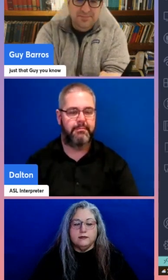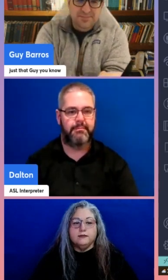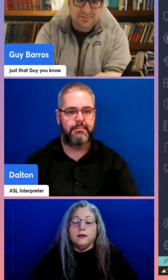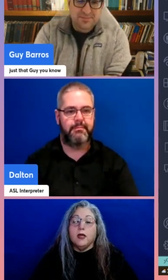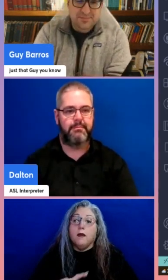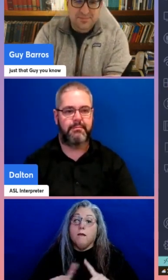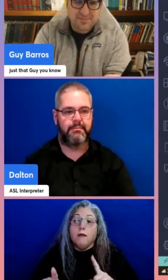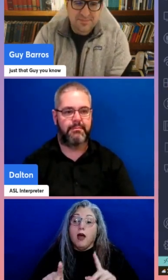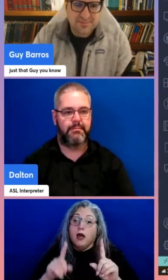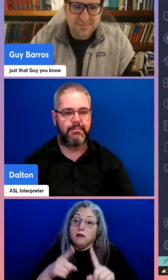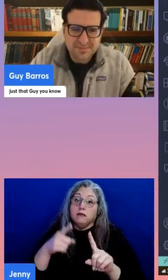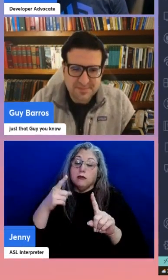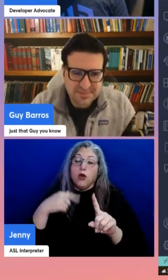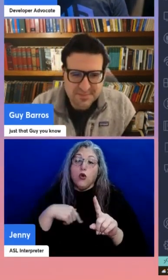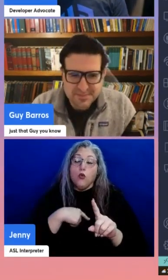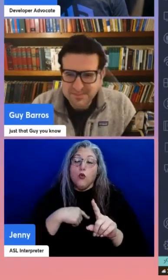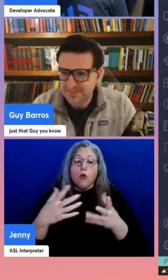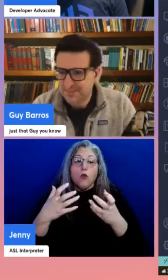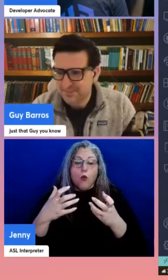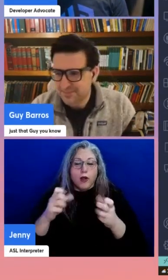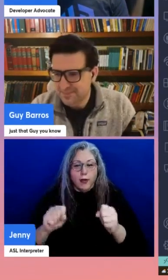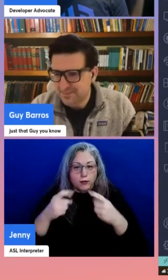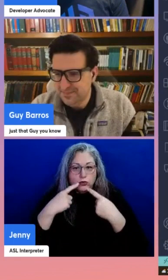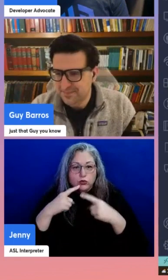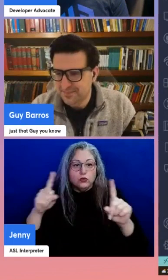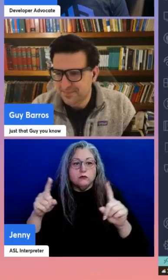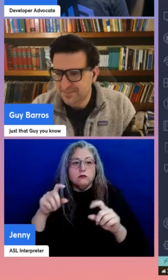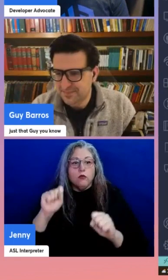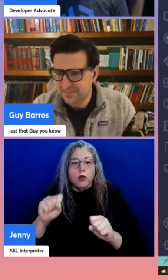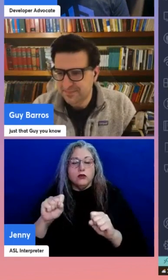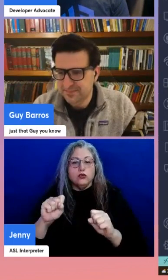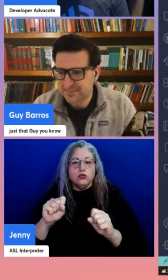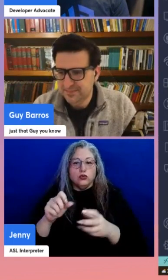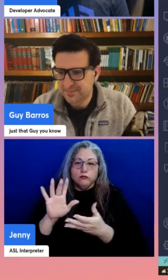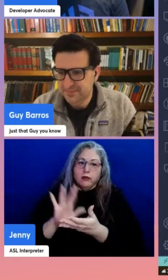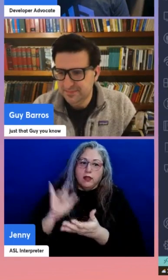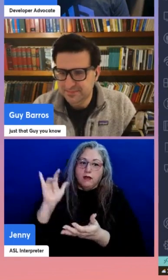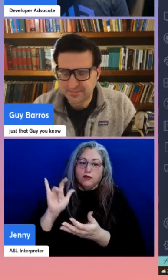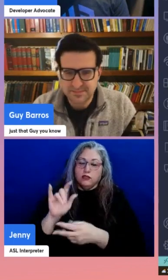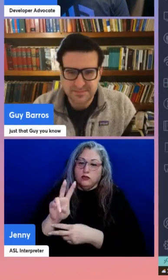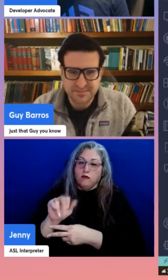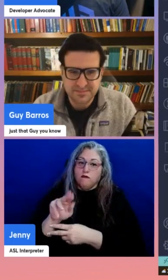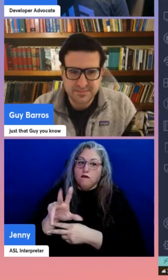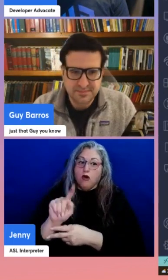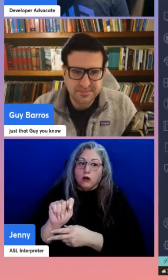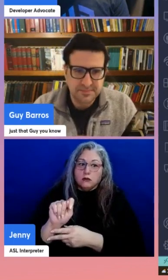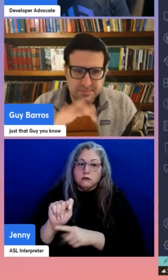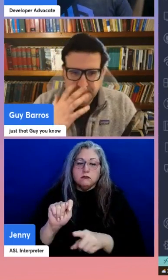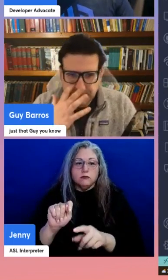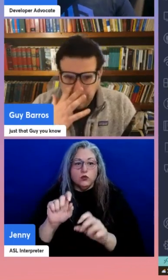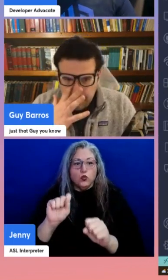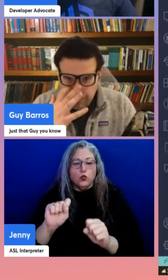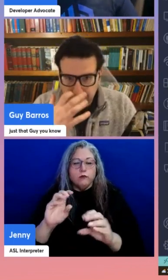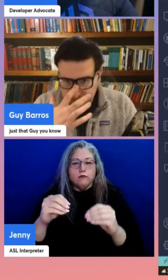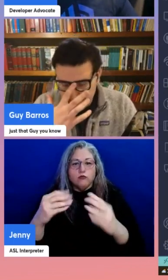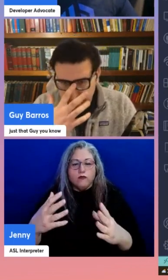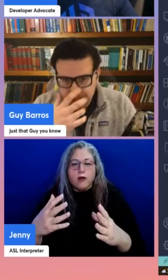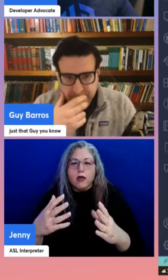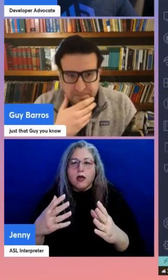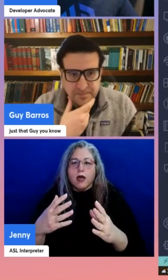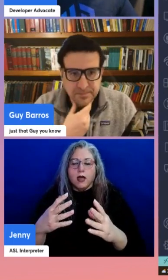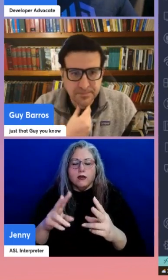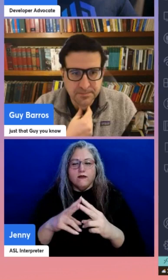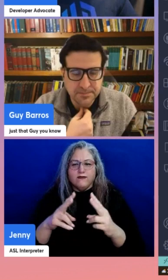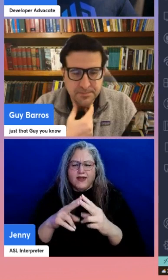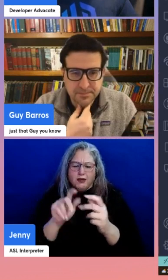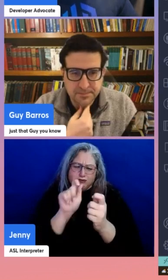ultimately we want to be able to do this. We want to be able to leverage Vault to be able to provide very